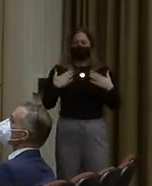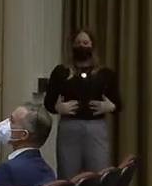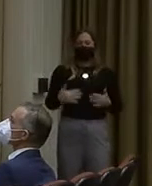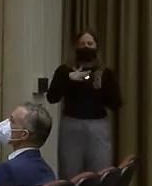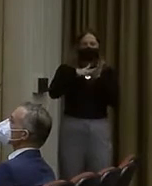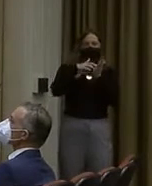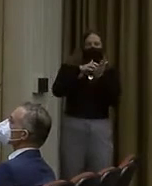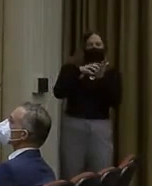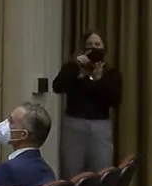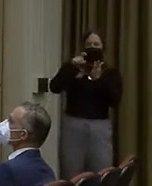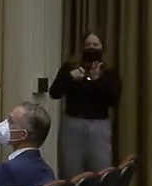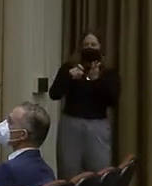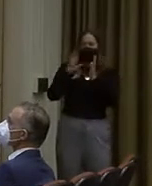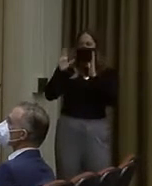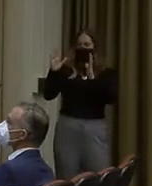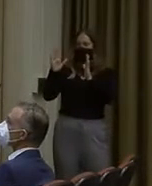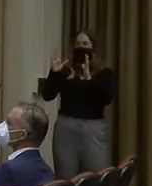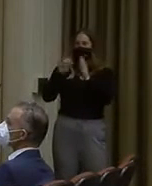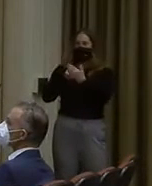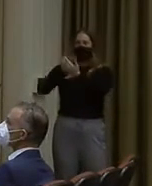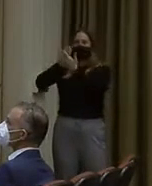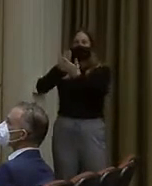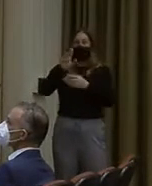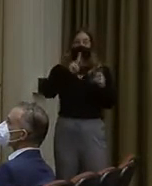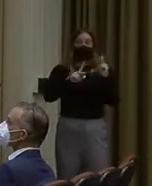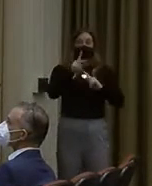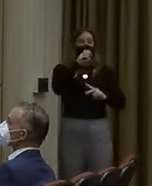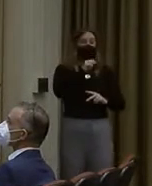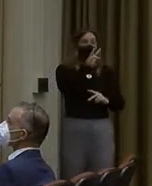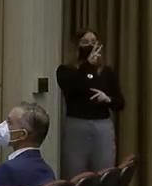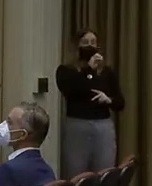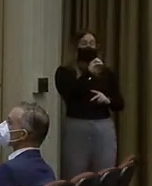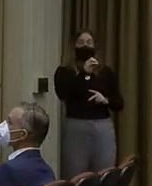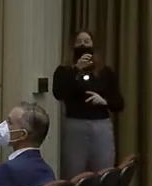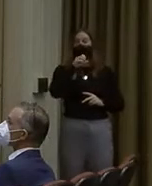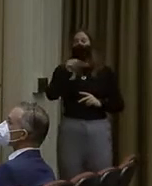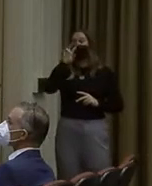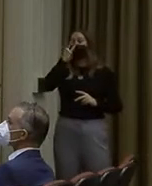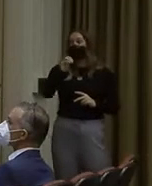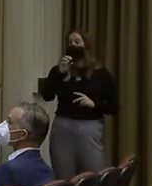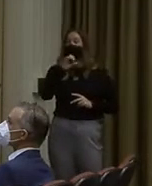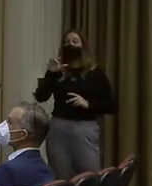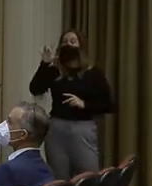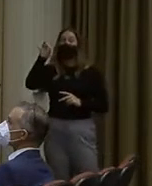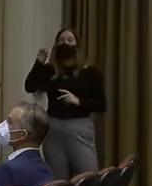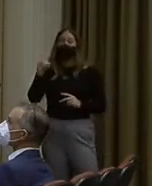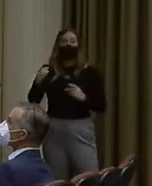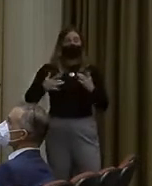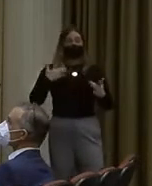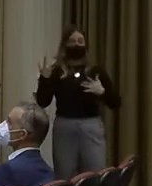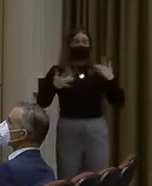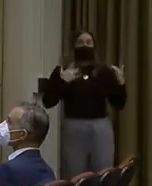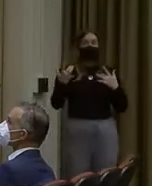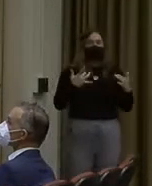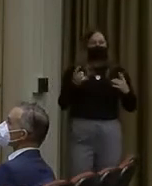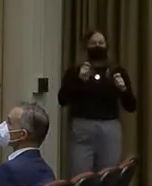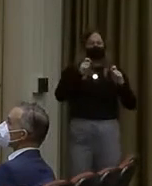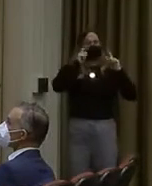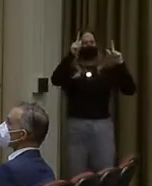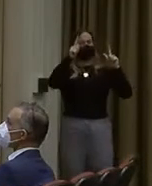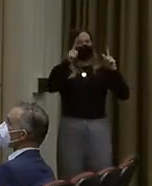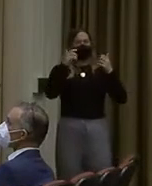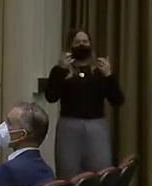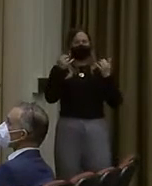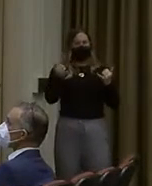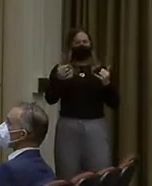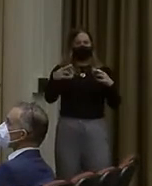Most people in their 60s and 70s and 80s are healthy, energetic, and often surprised to be pushed into retirement or laid